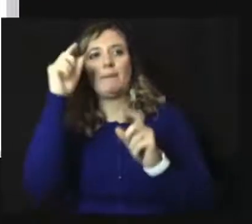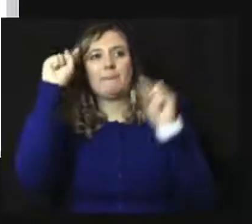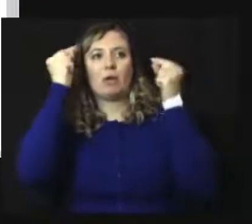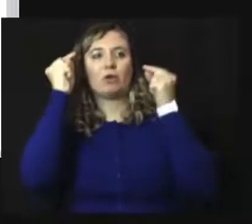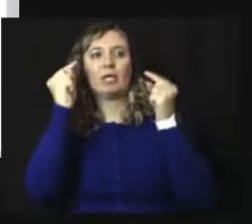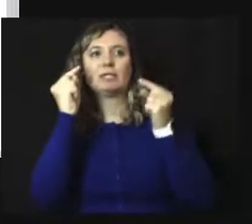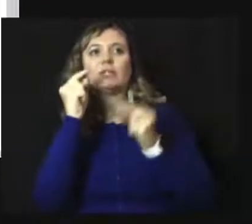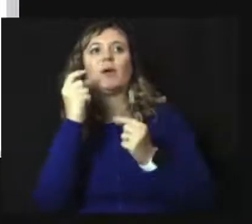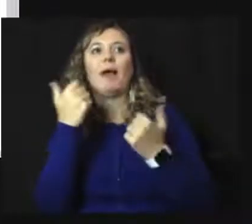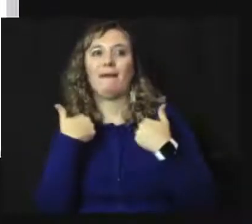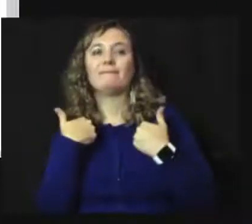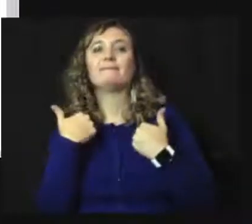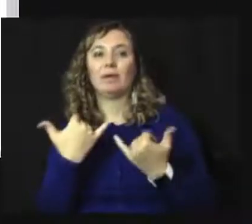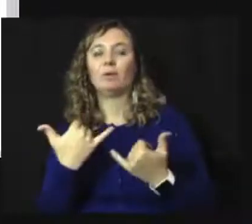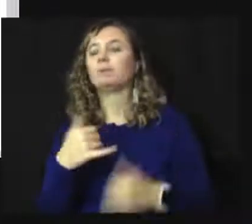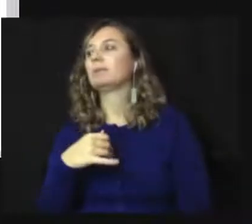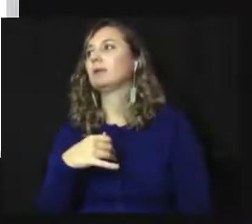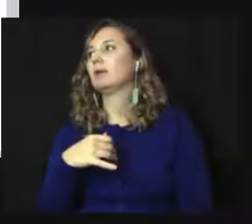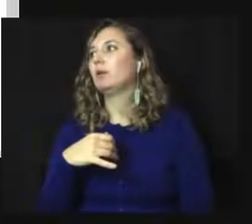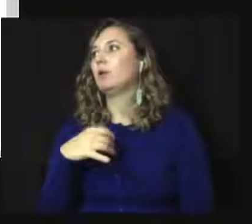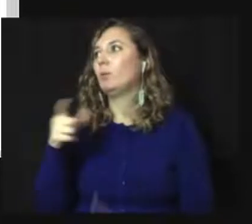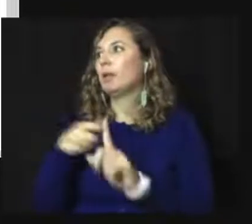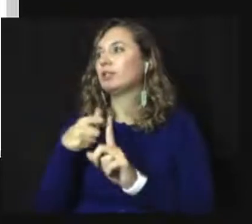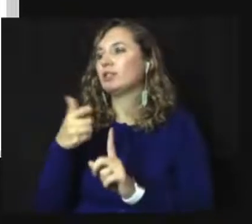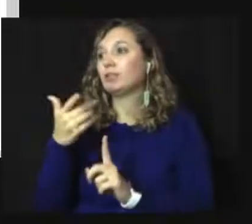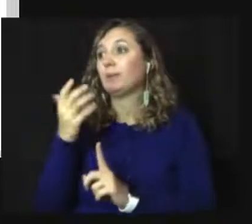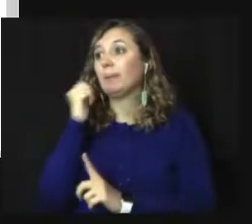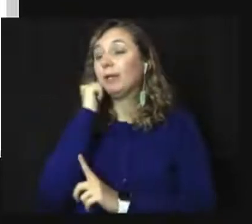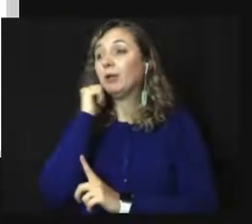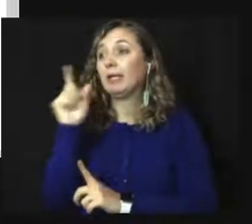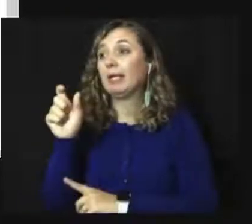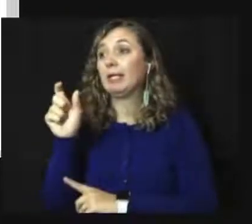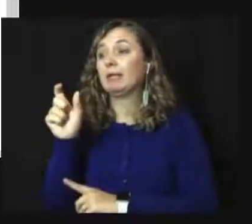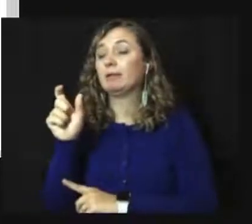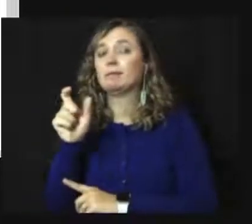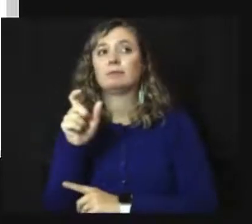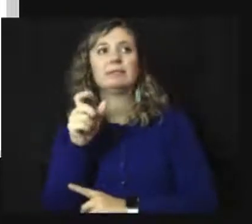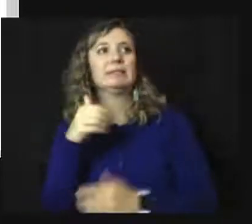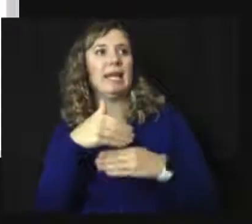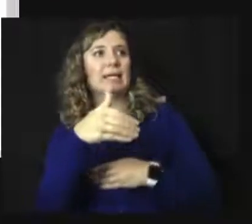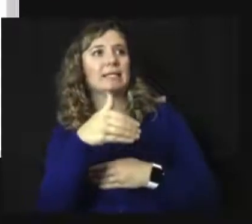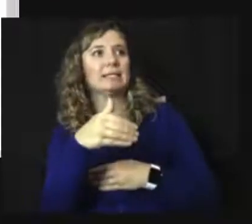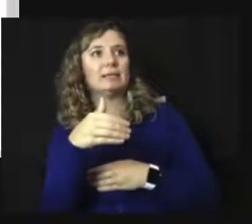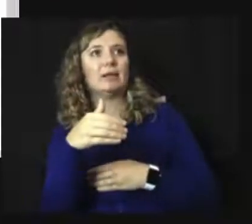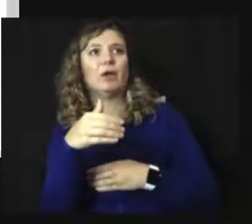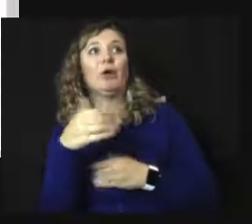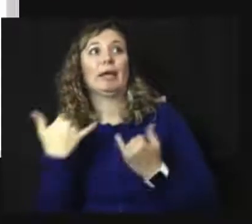When was your last menstrual period? Oh, next question. I'll put in progress.